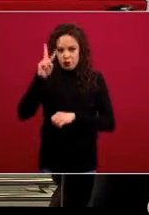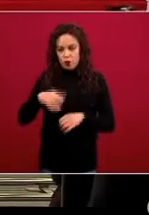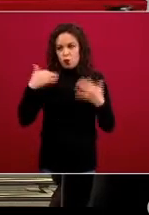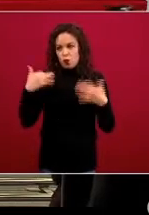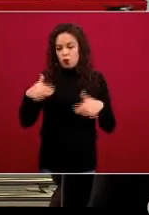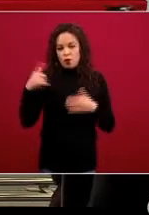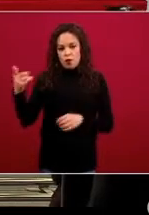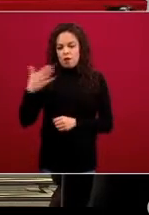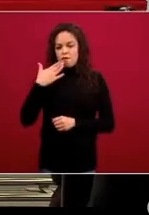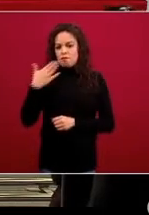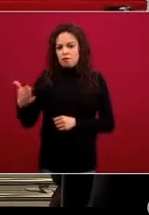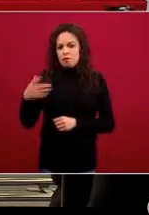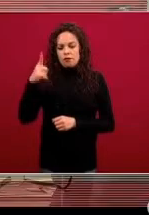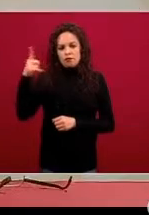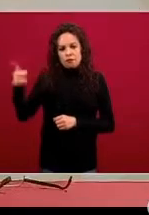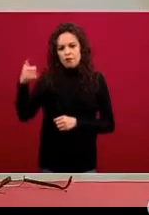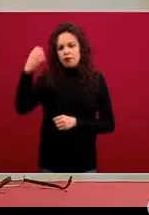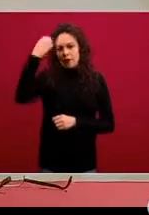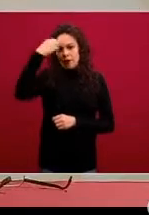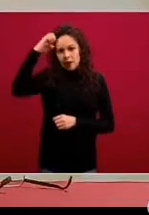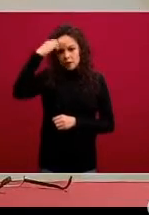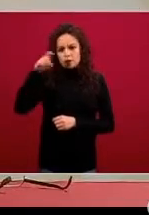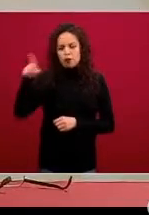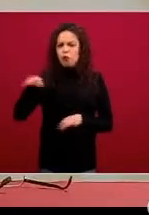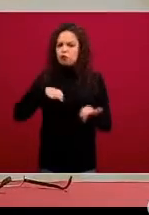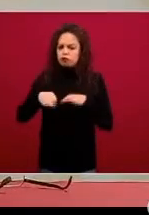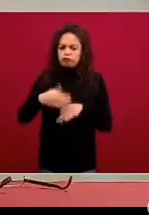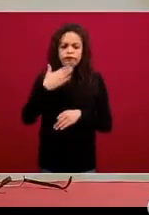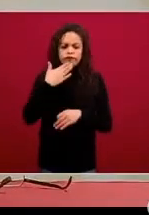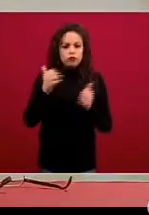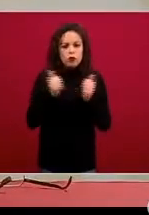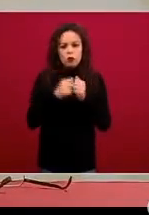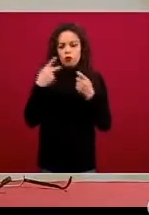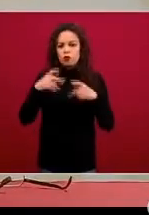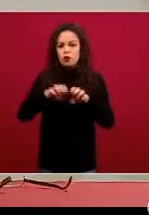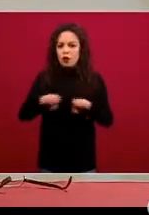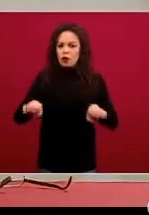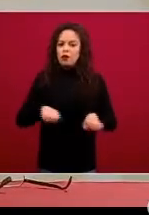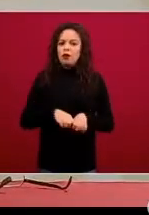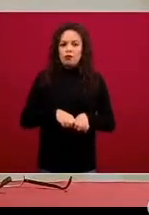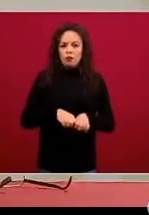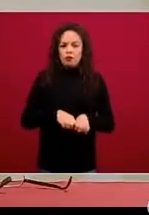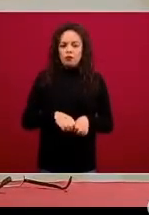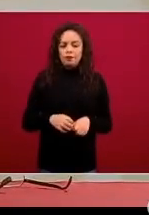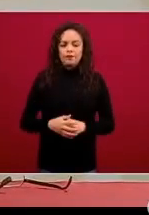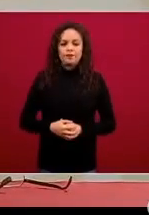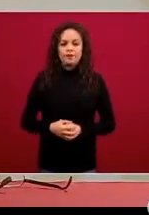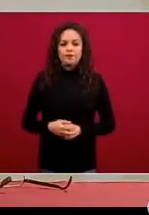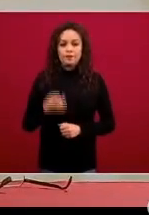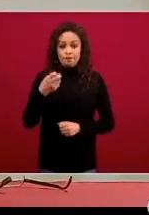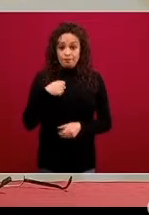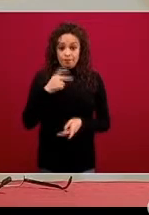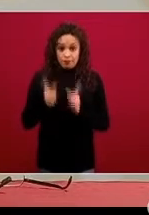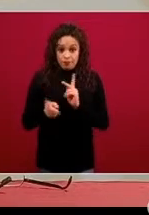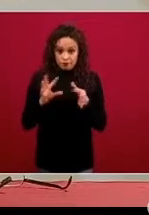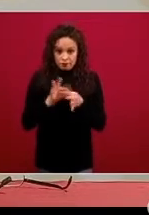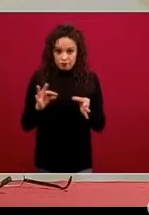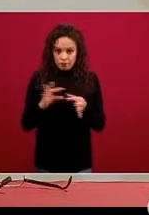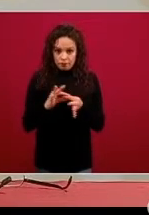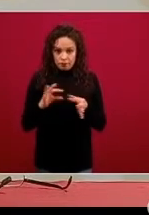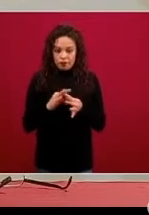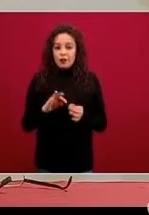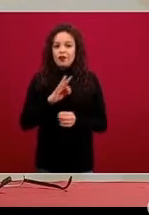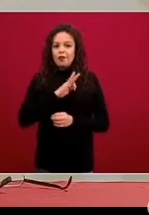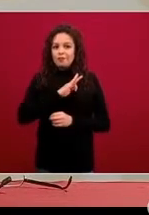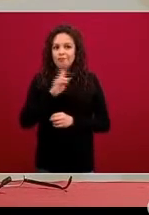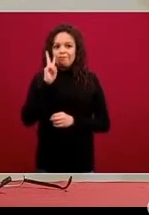want to talk about it. And the state authorities over there are fully committed to the well-being of the people, and I know they work very